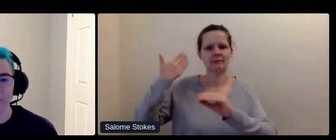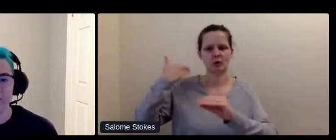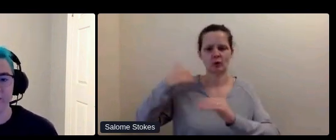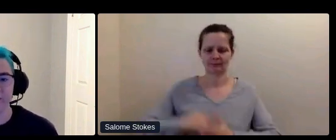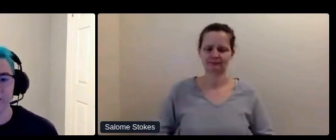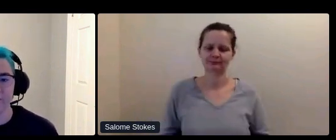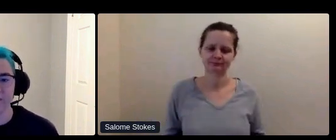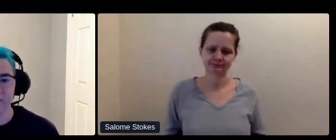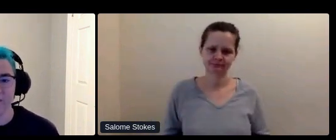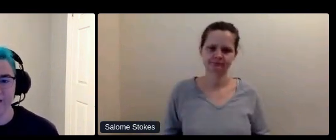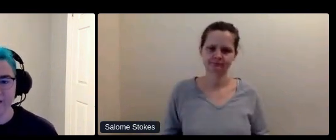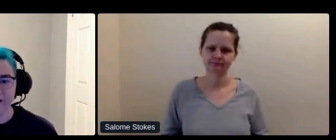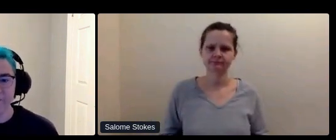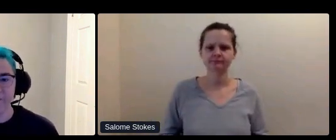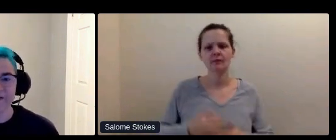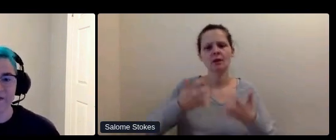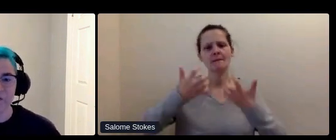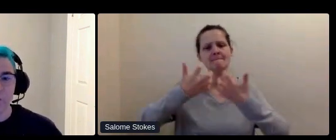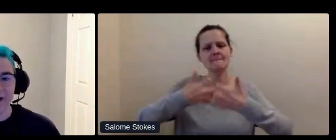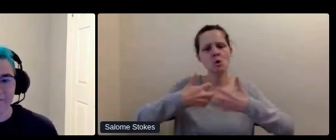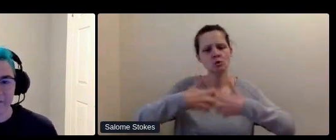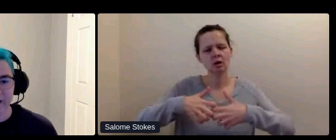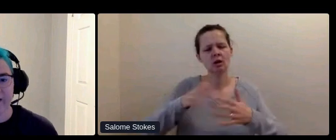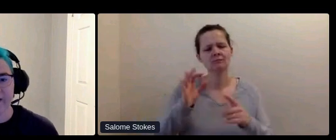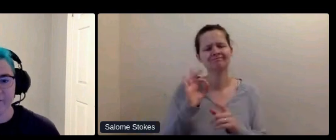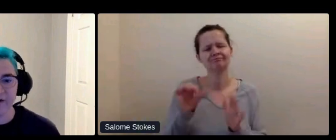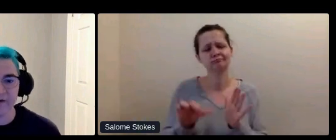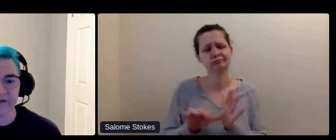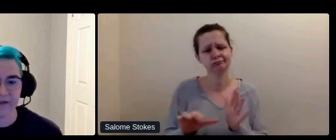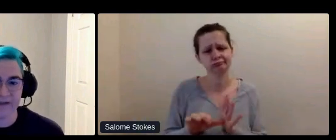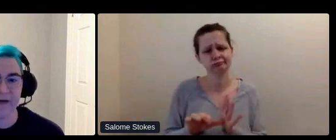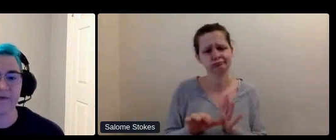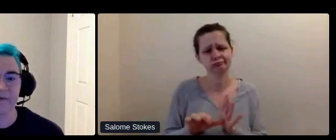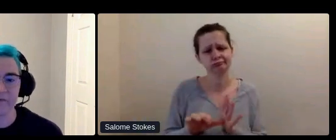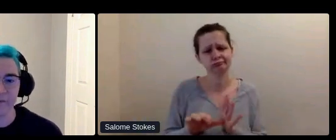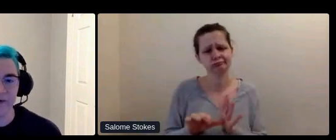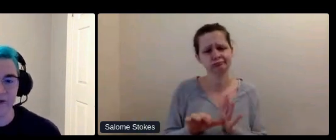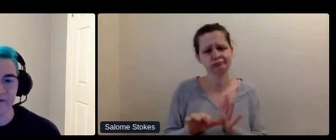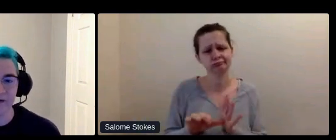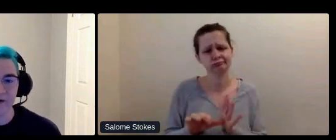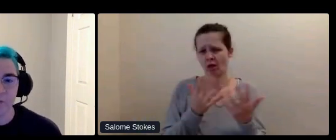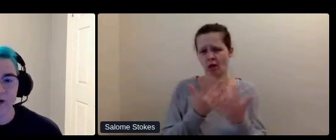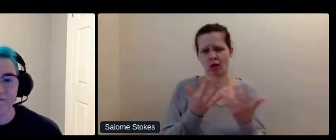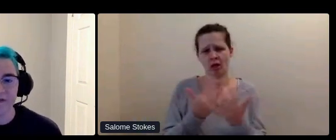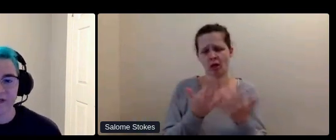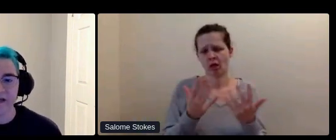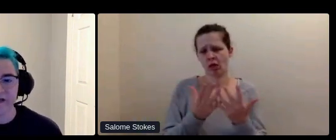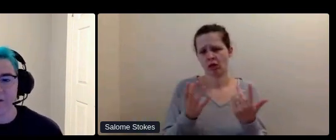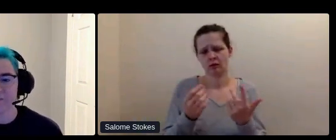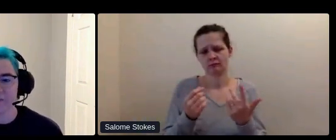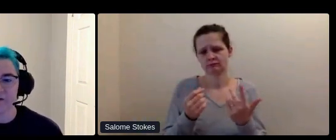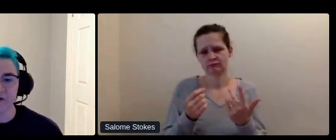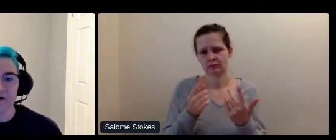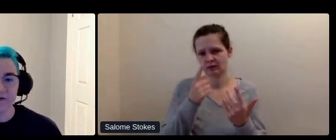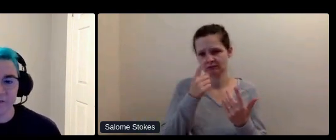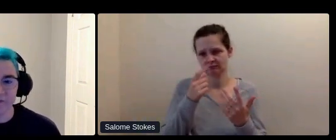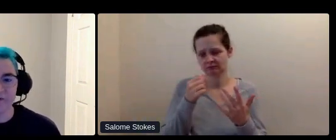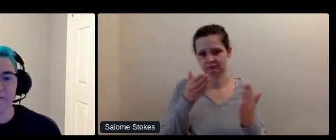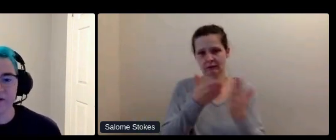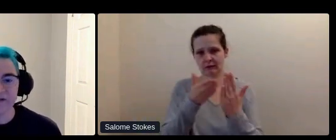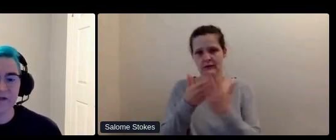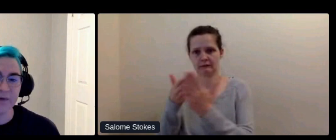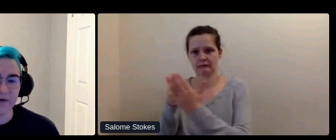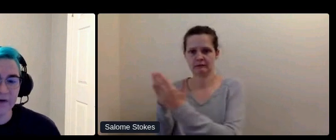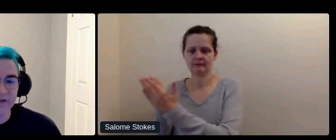trickiest parts to get right because there's a wide variety of barriers that can stop someone from play. We often design games with a large number